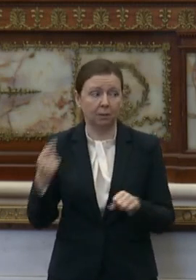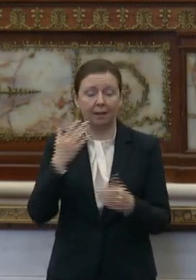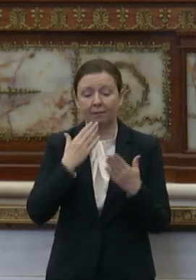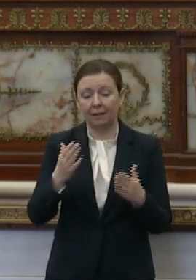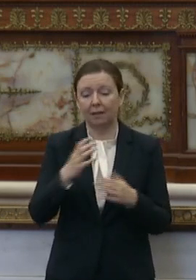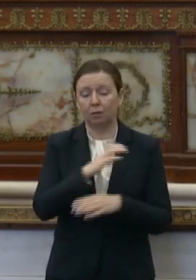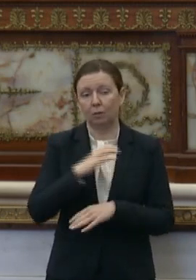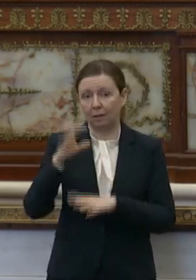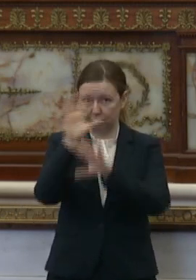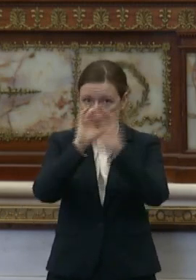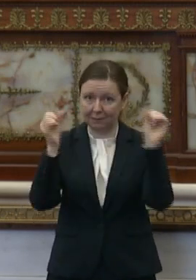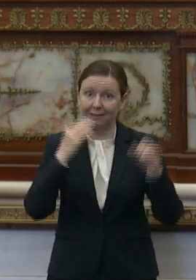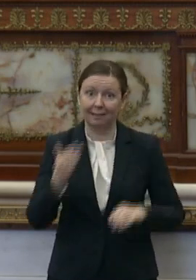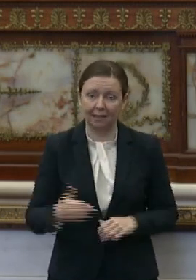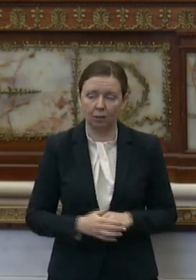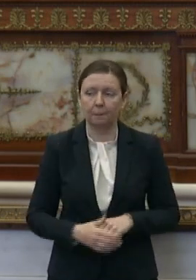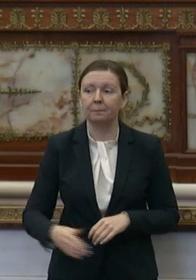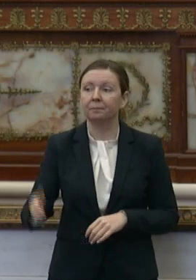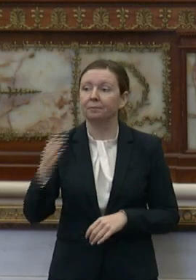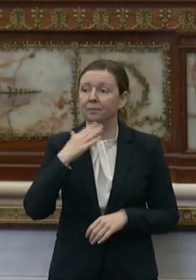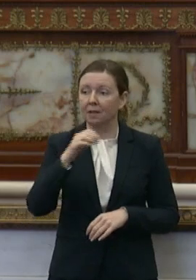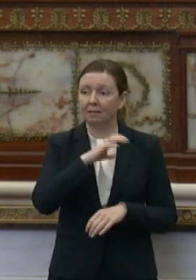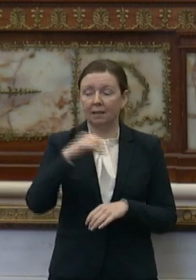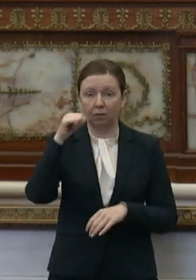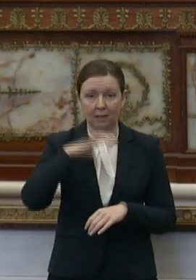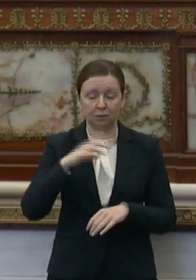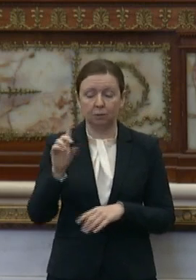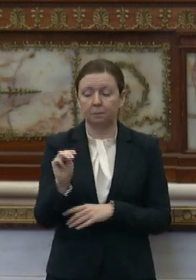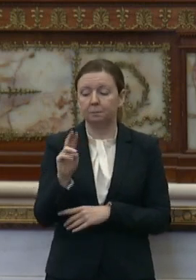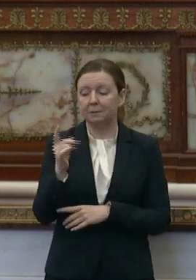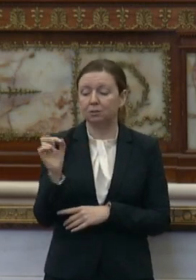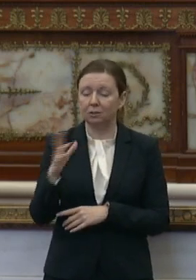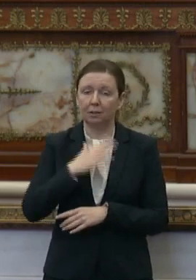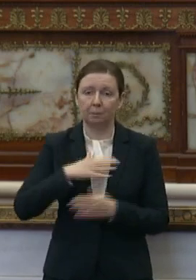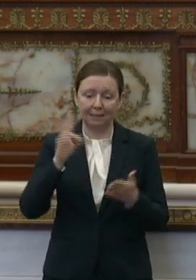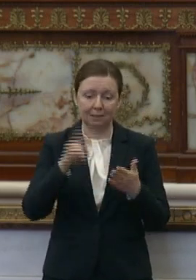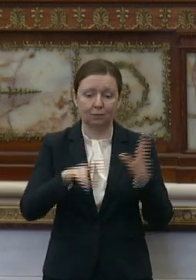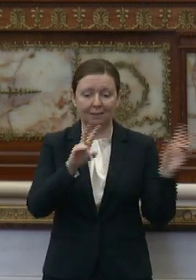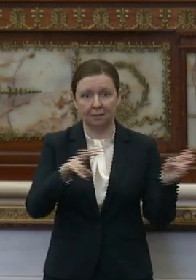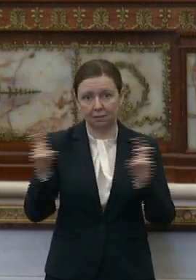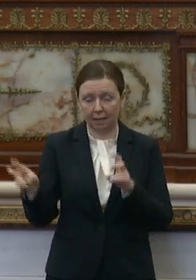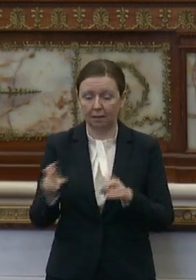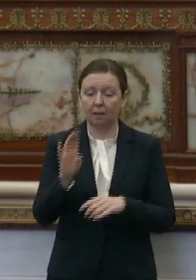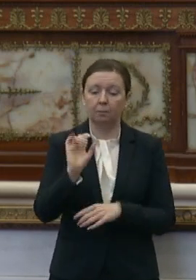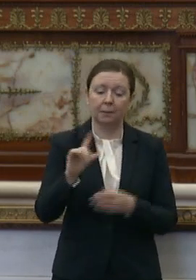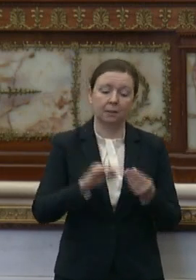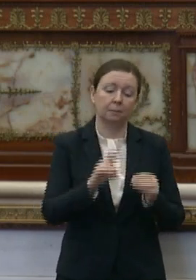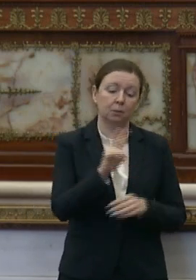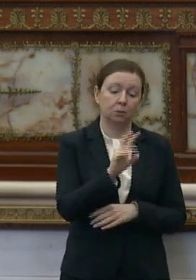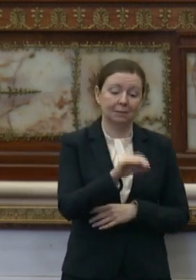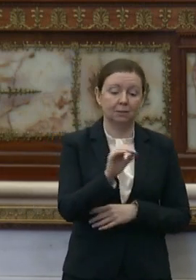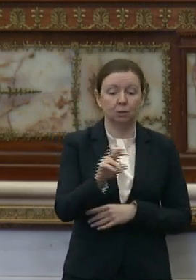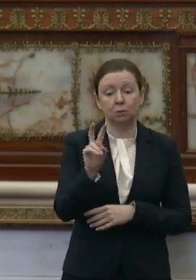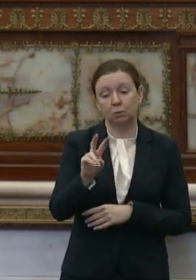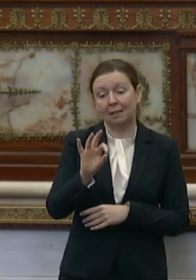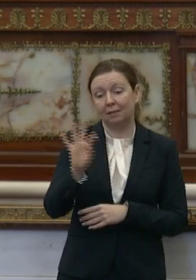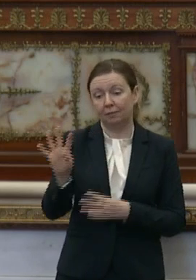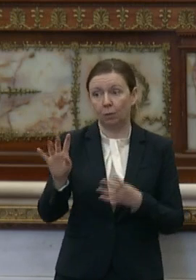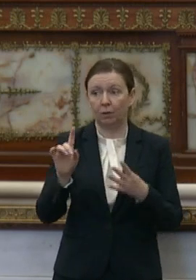Council President. Thank you, Councilwoman. Mr. Decker, please read the title of Bill Number